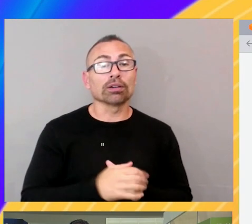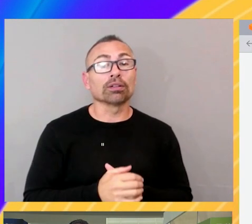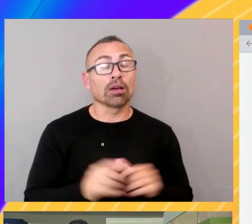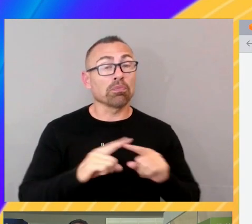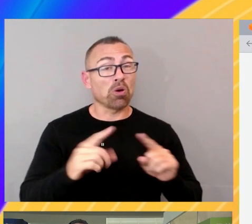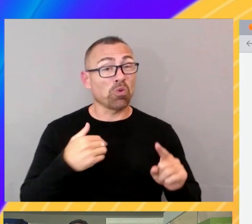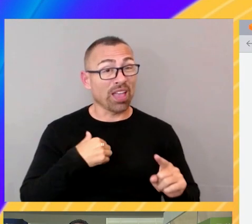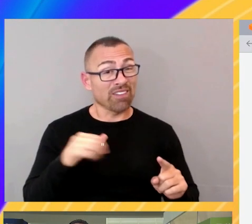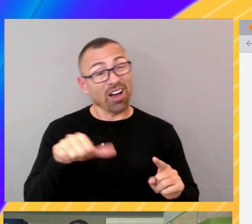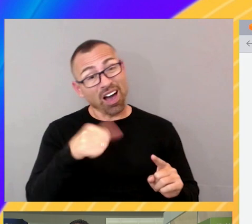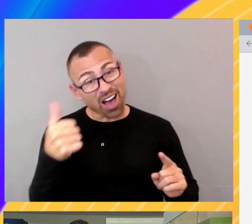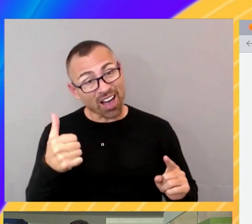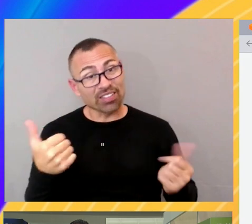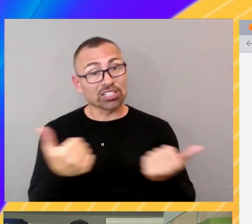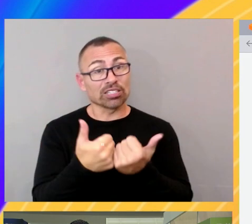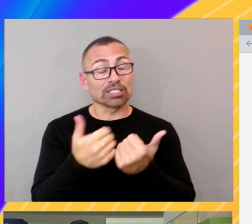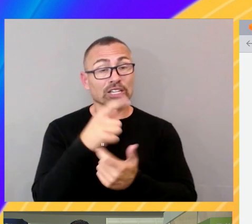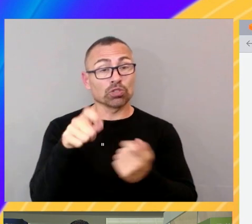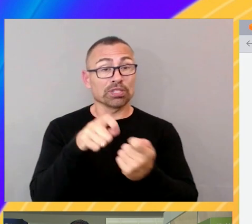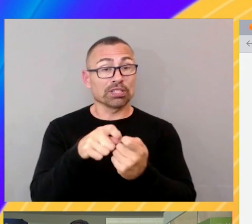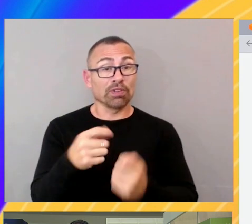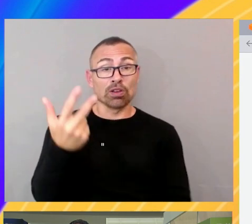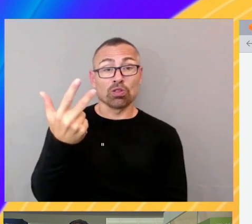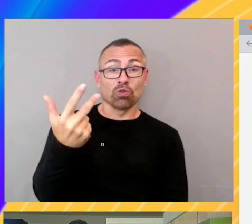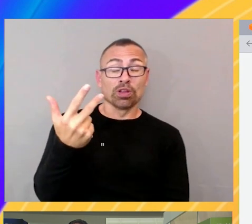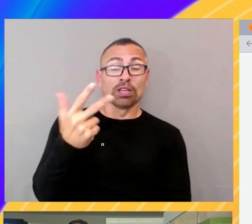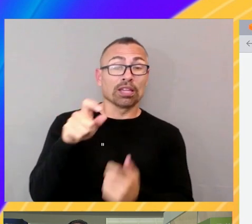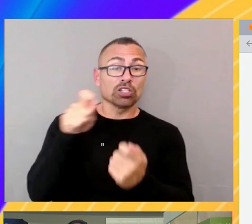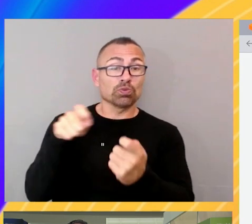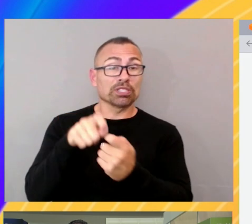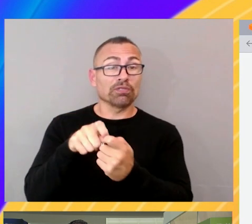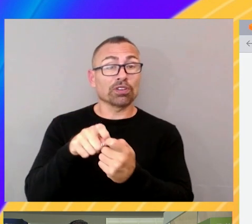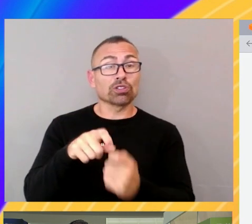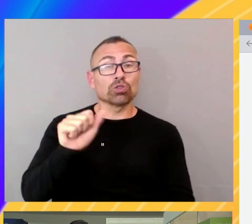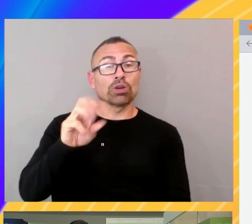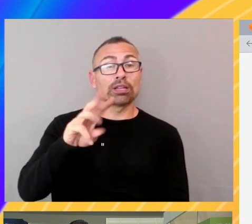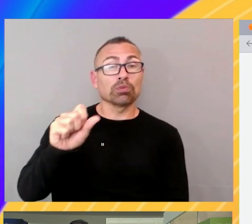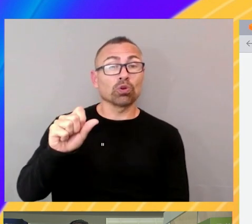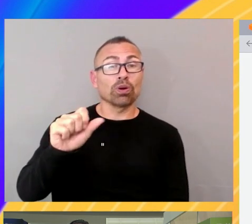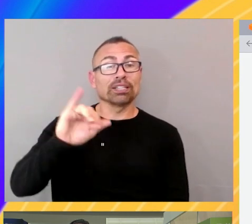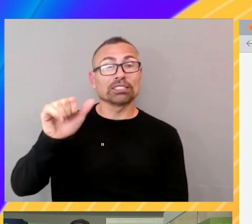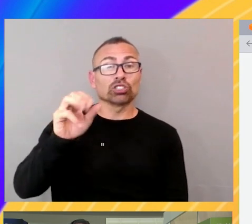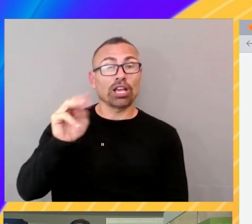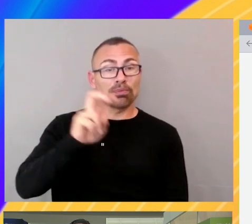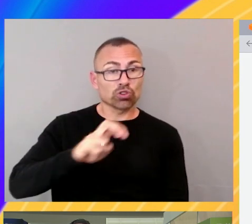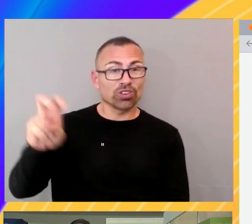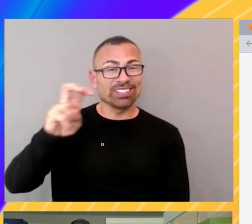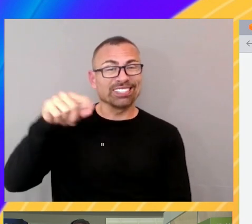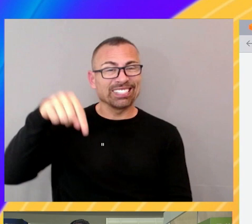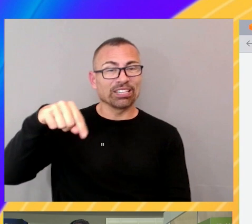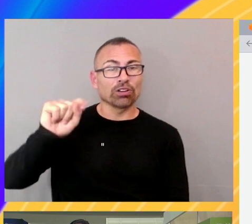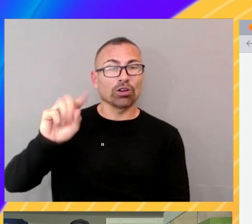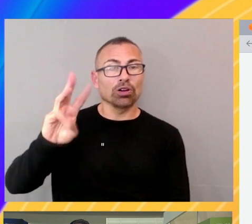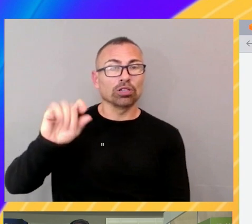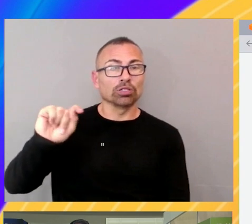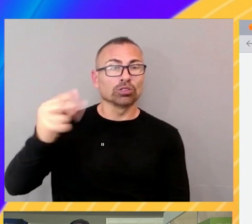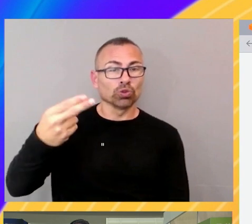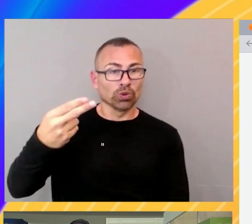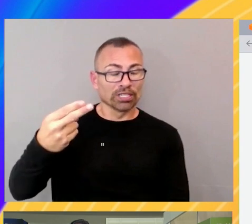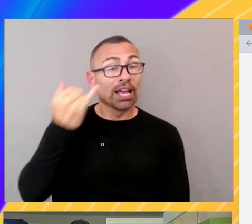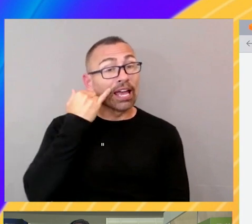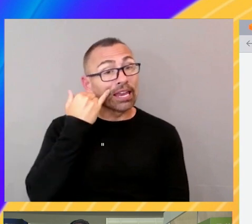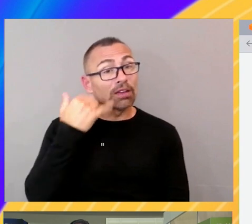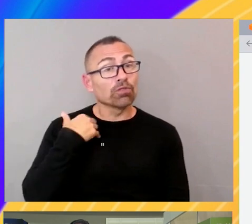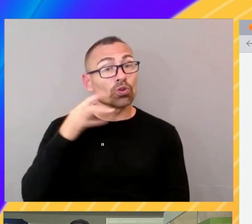specific to AWS Jam journeys on Twitch, and we have 2 additional challenges where if you click on resources, you can go